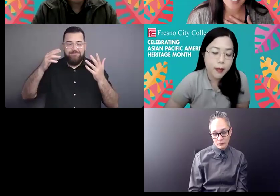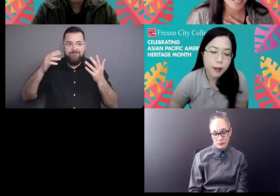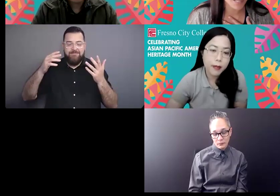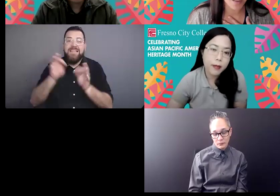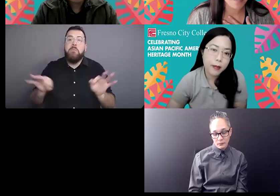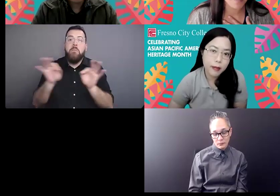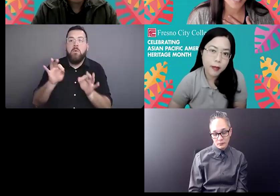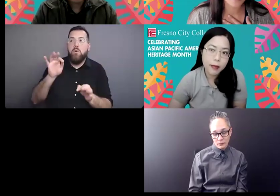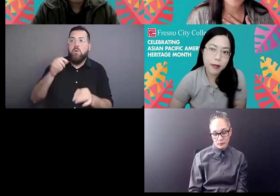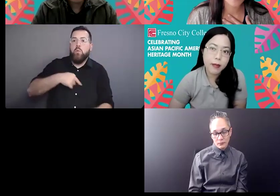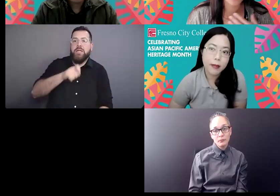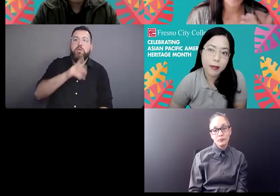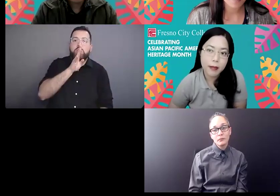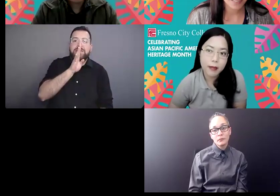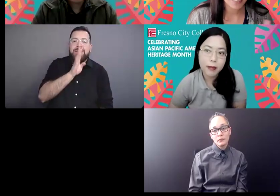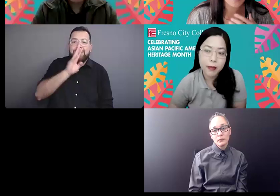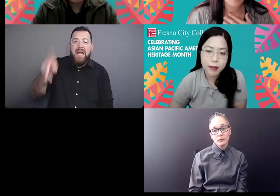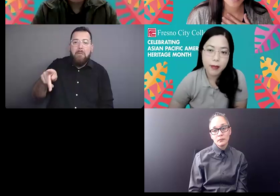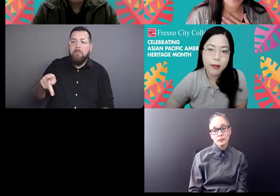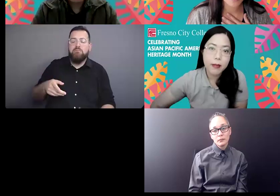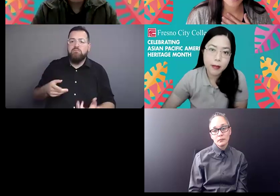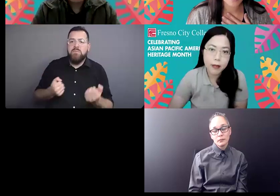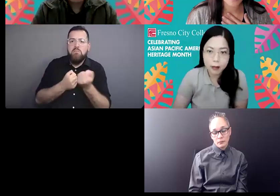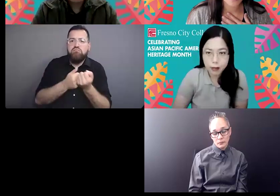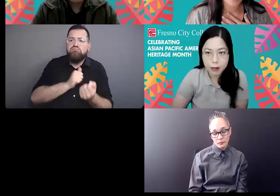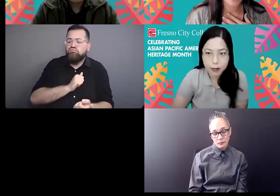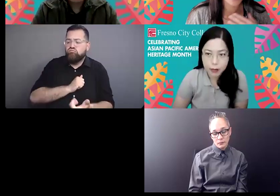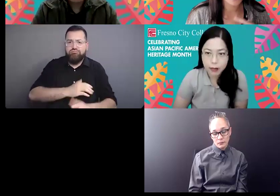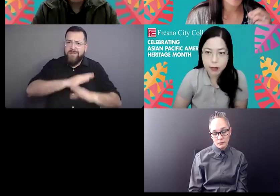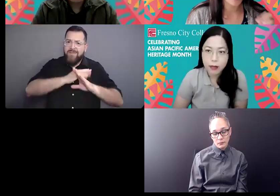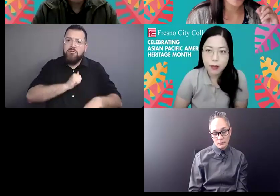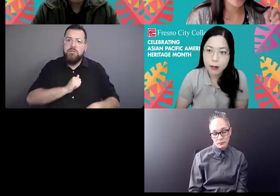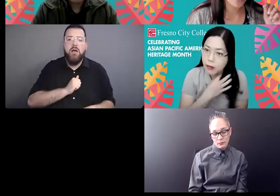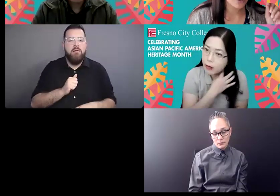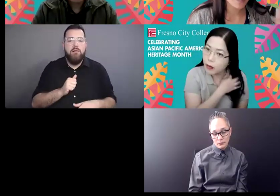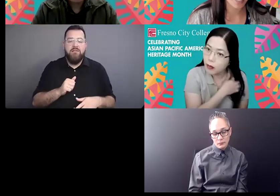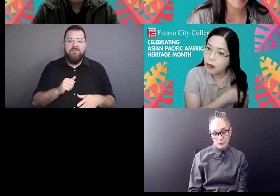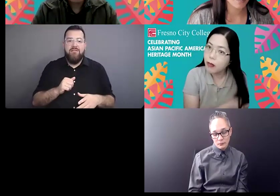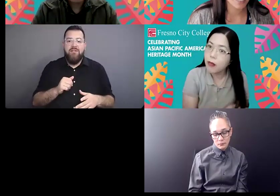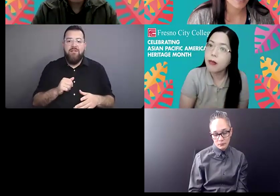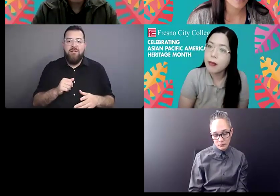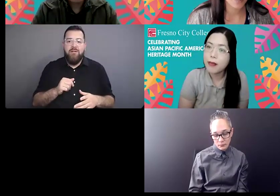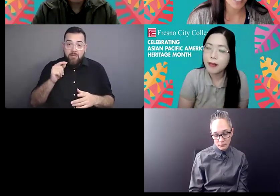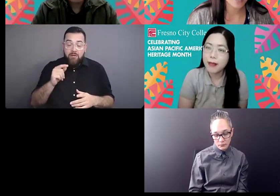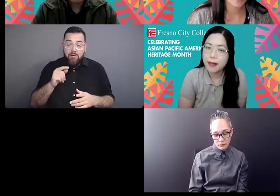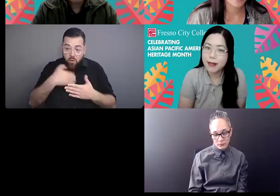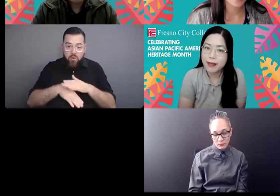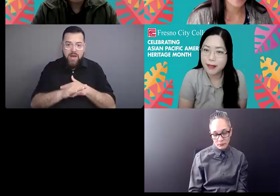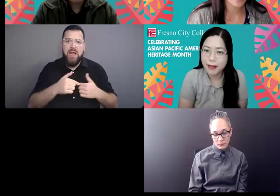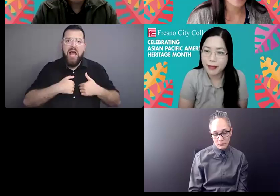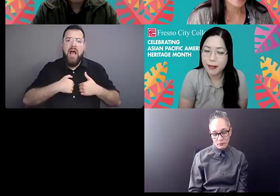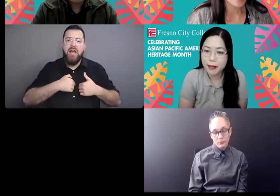taught not to speak up, but speak up because you go in and you speak because to speak,